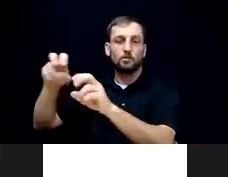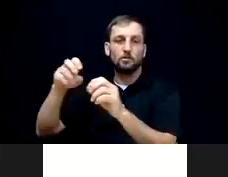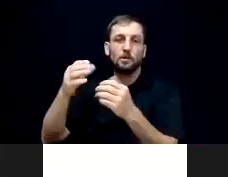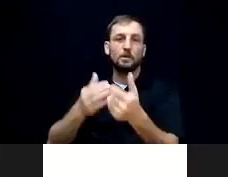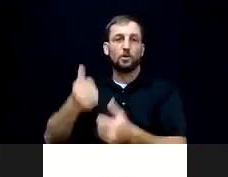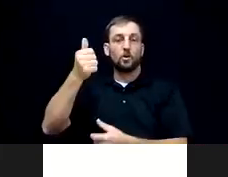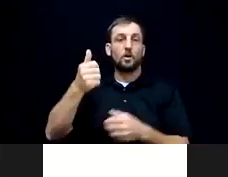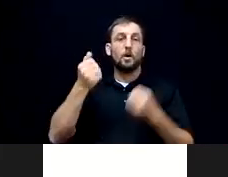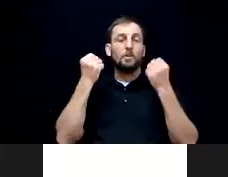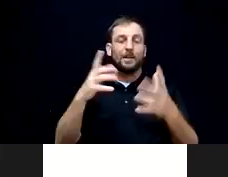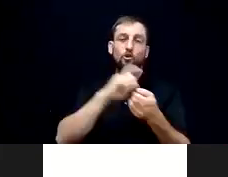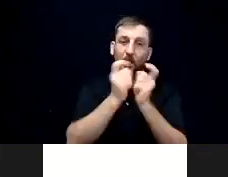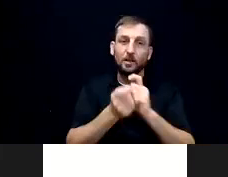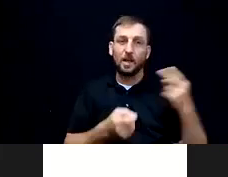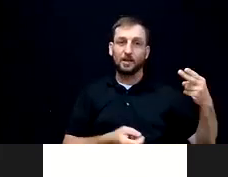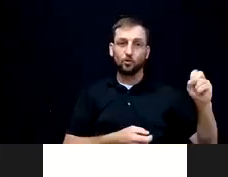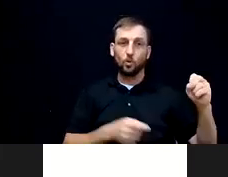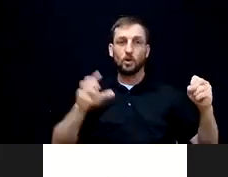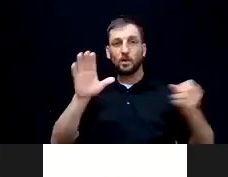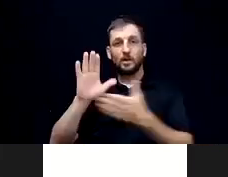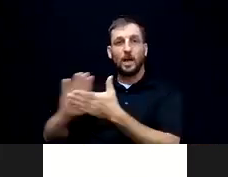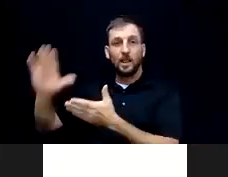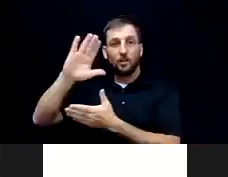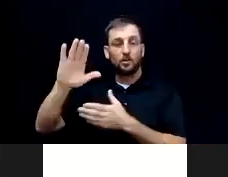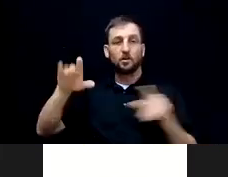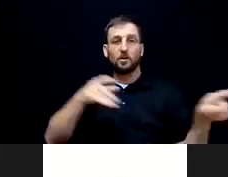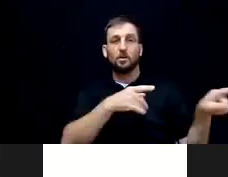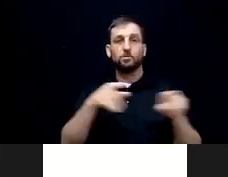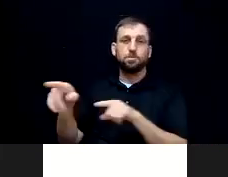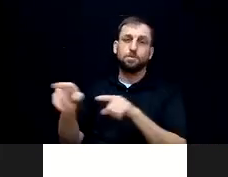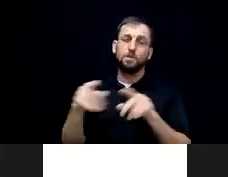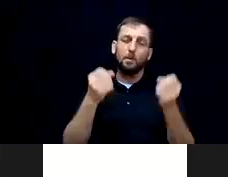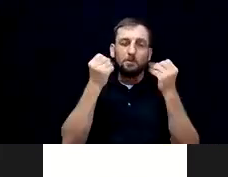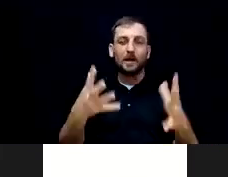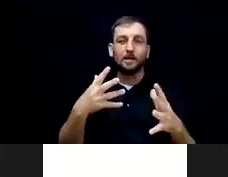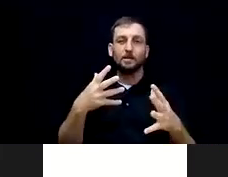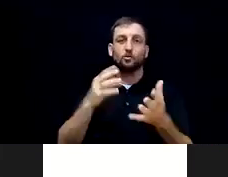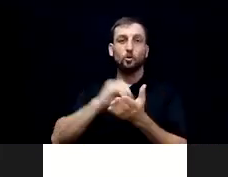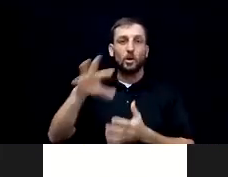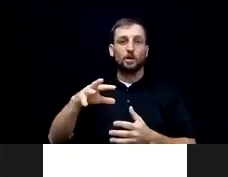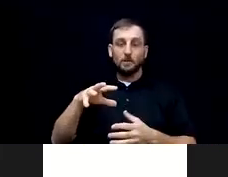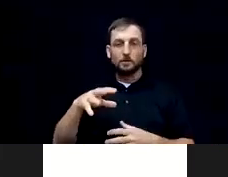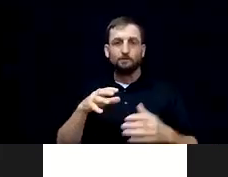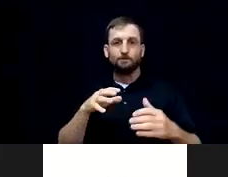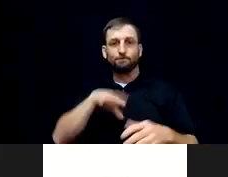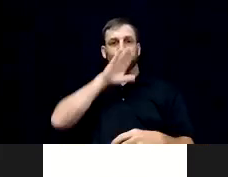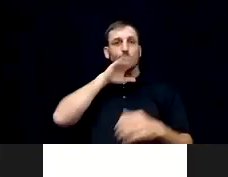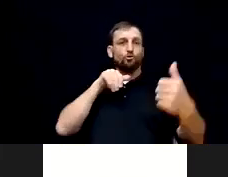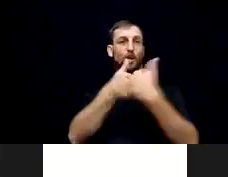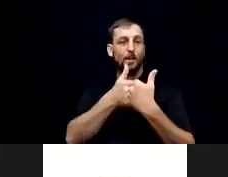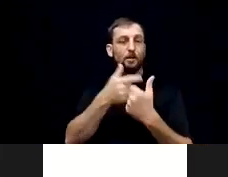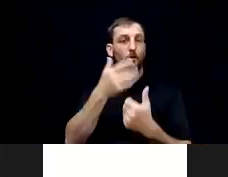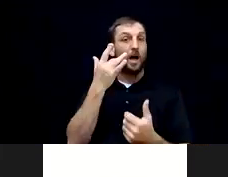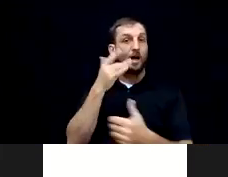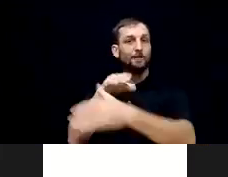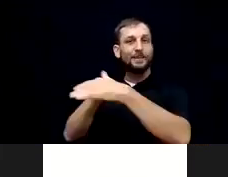so often I've seen over the years students that had really big challenges because they walk into a job and they think they're